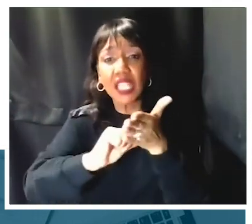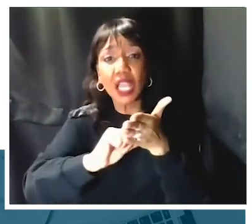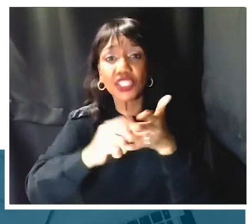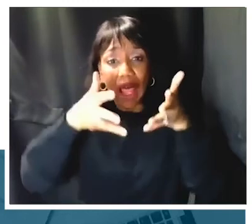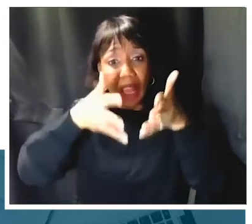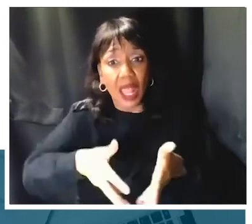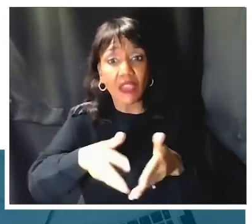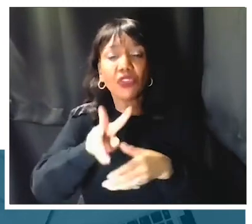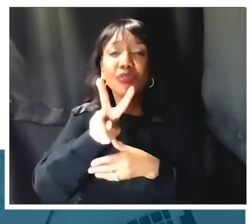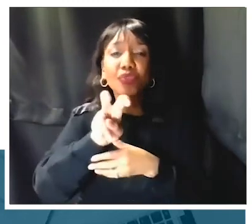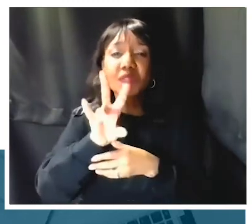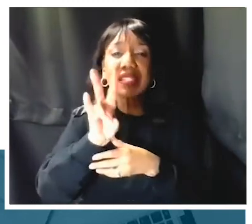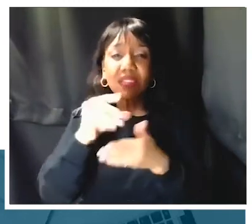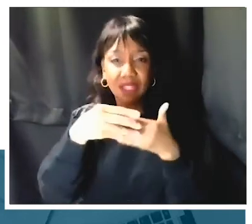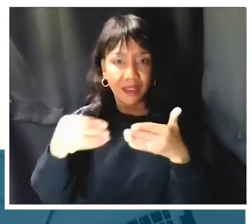equals